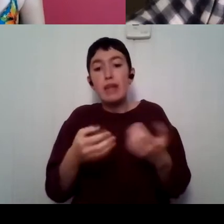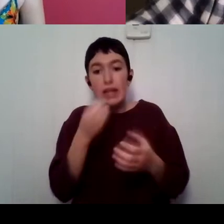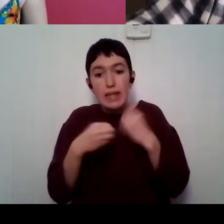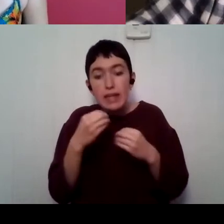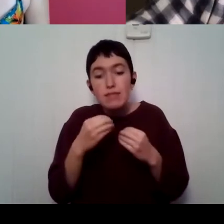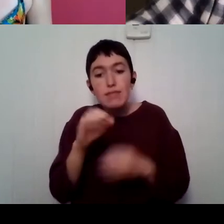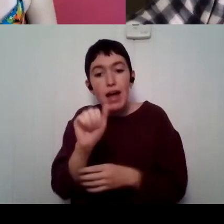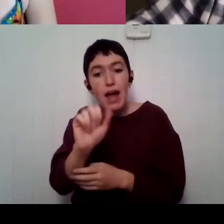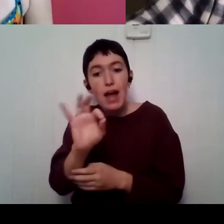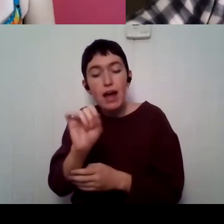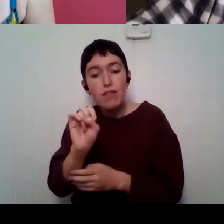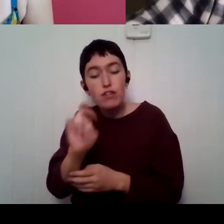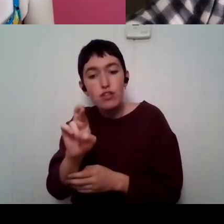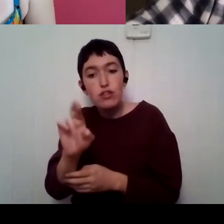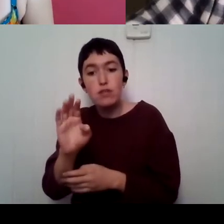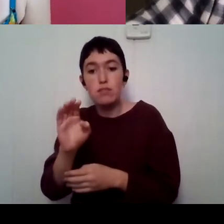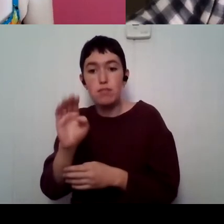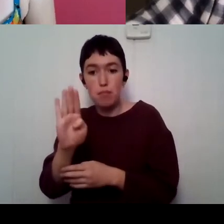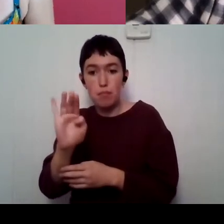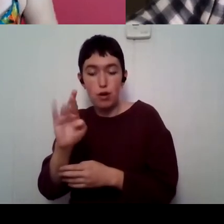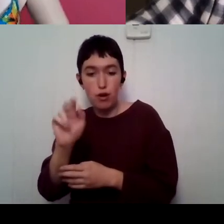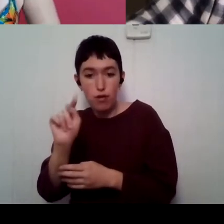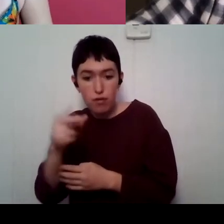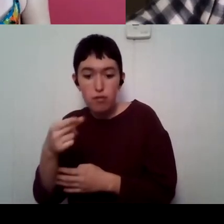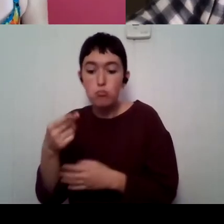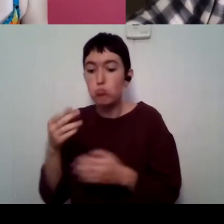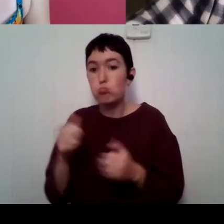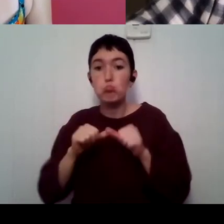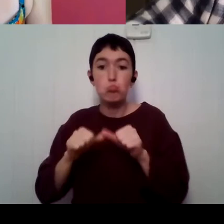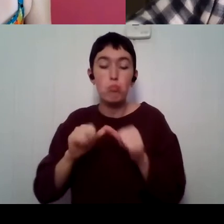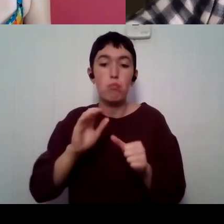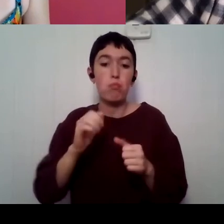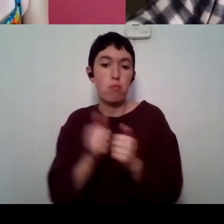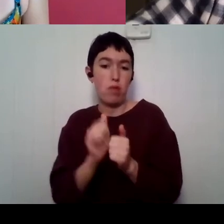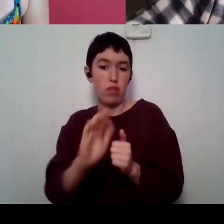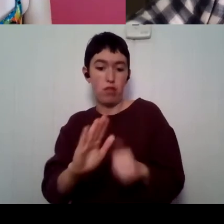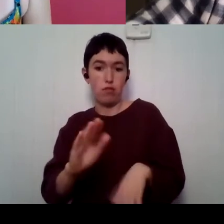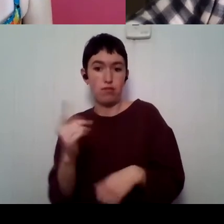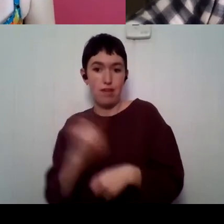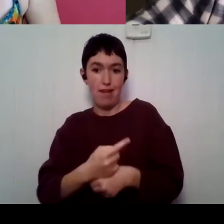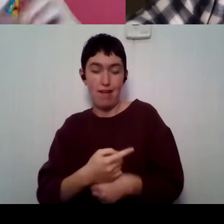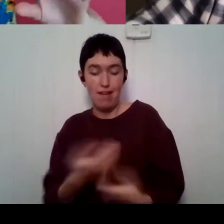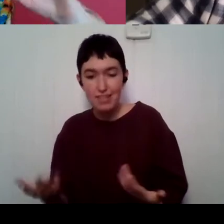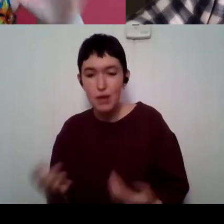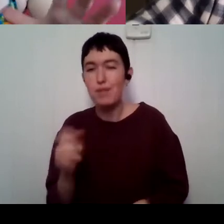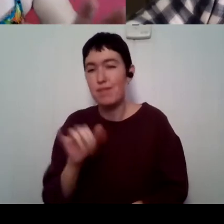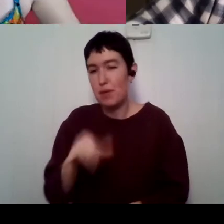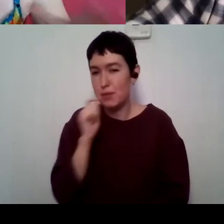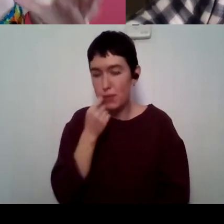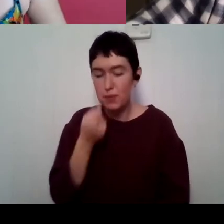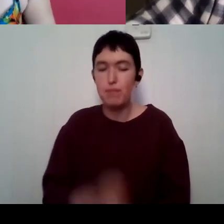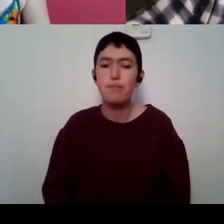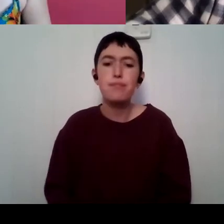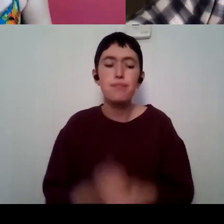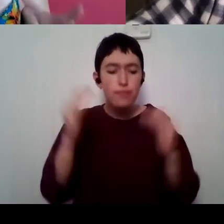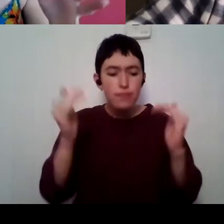her day. So that to me was not necessarily the strangest, because it is considered normal, but it was the coolest. This was kind of neat